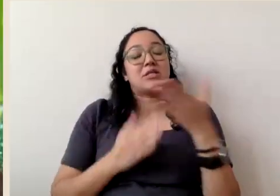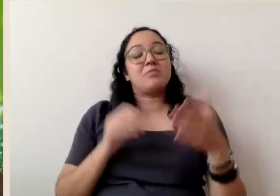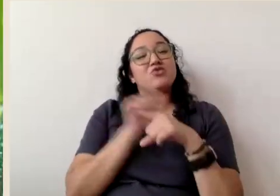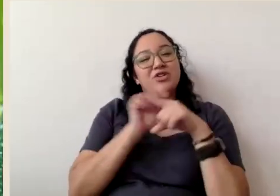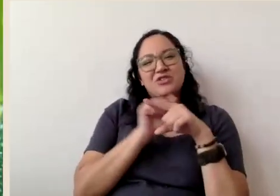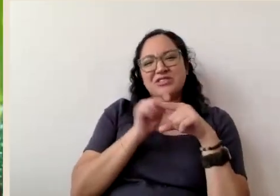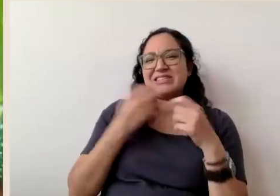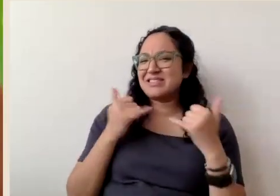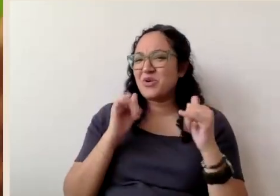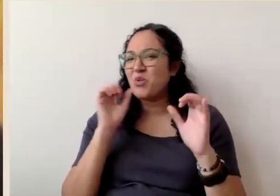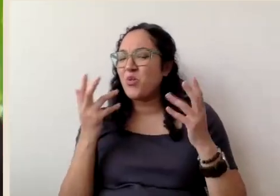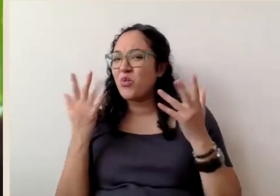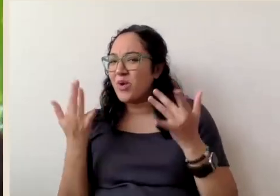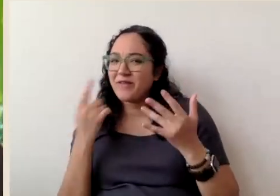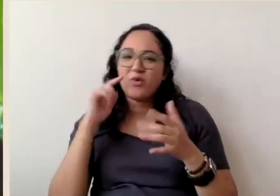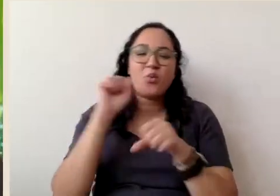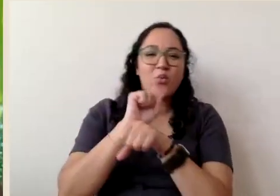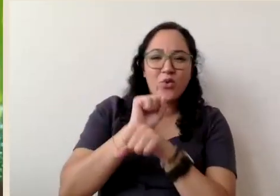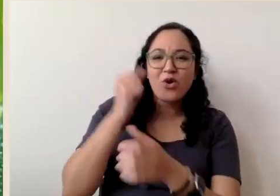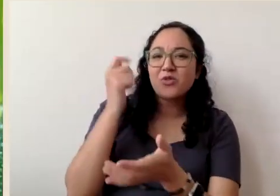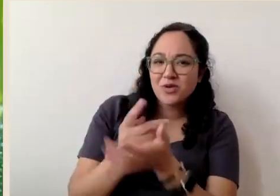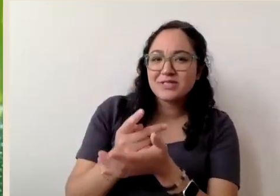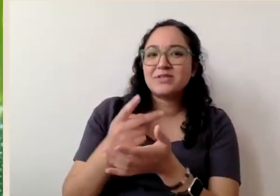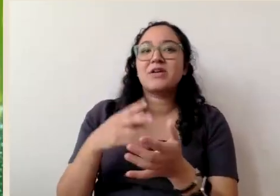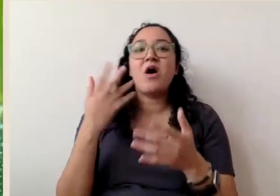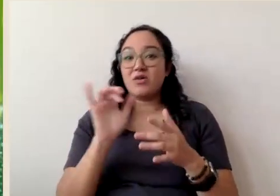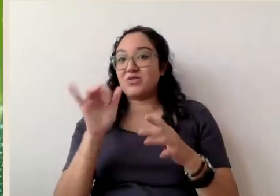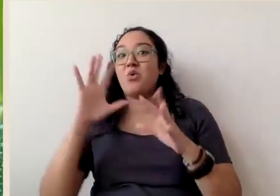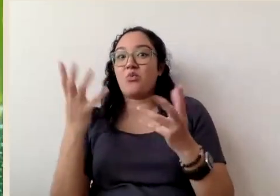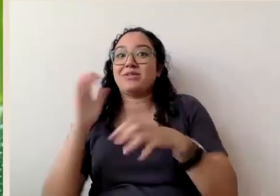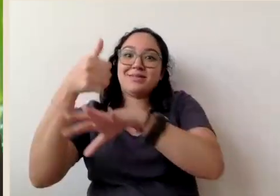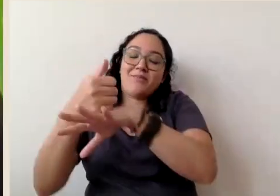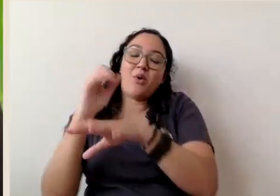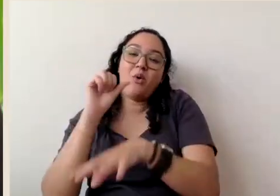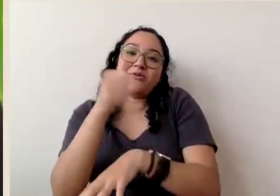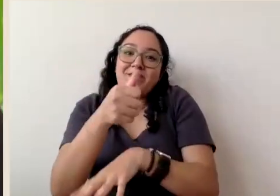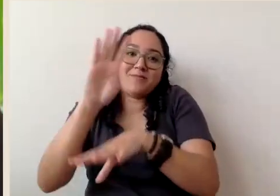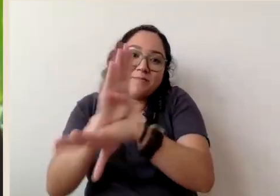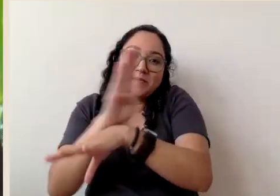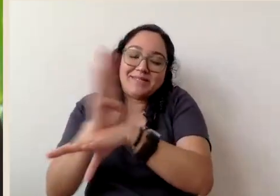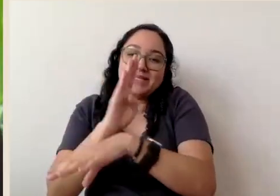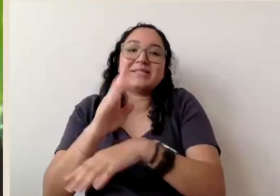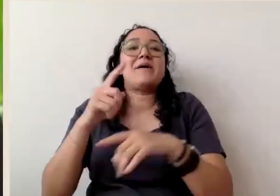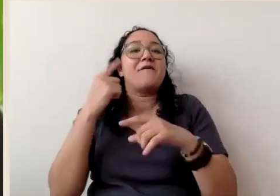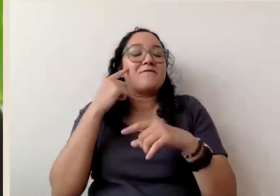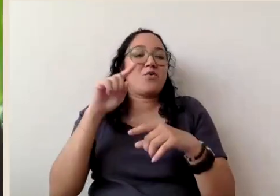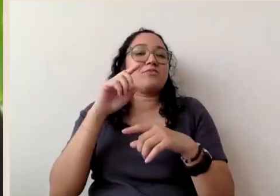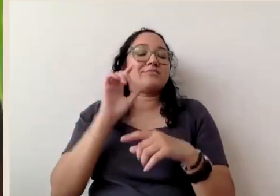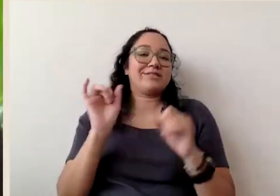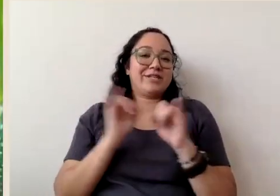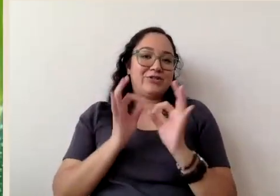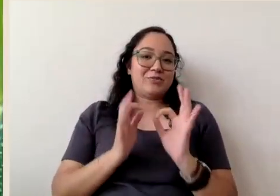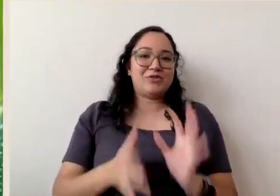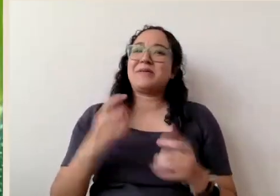work. And we also offer that to anyone that wants to start their own business as interpreters to do that. But we are still trying to make sure,